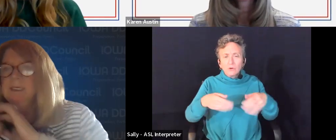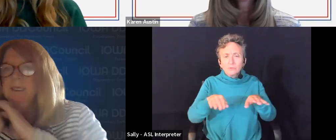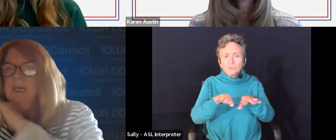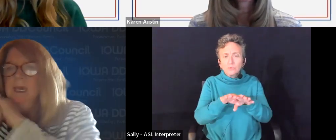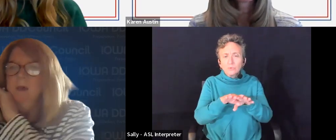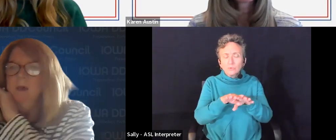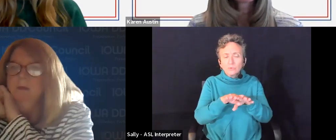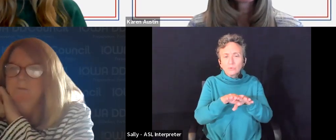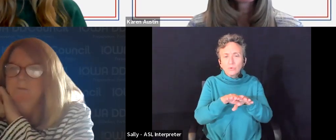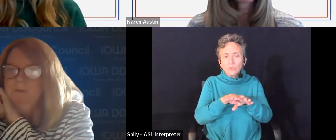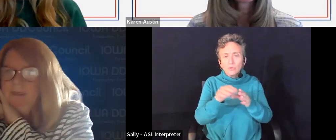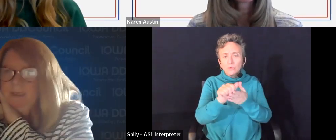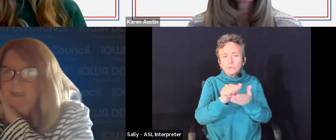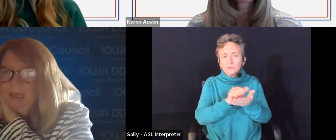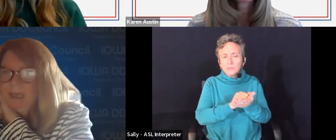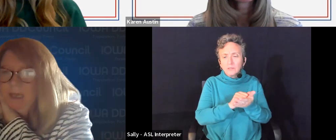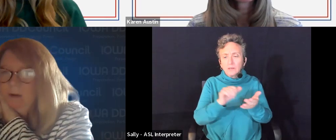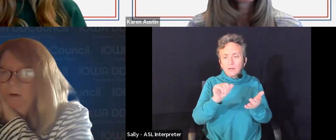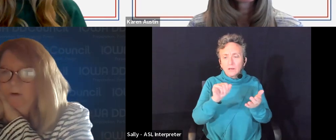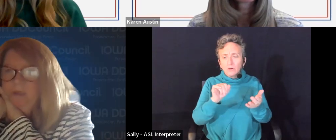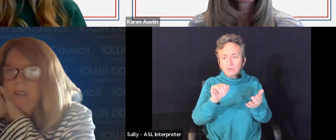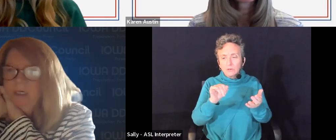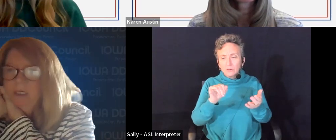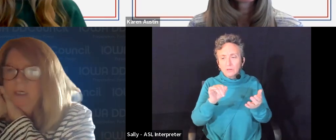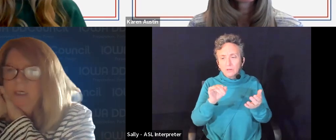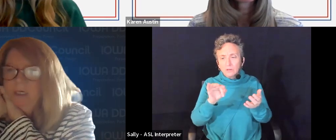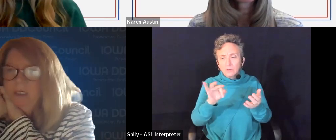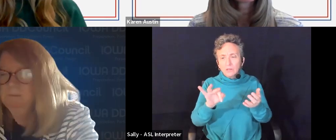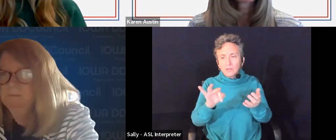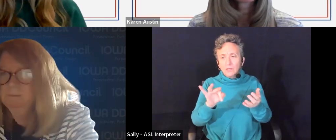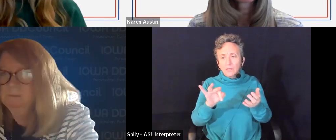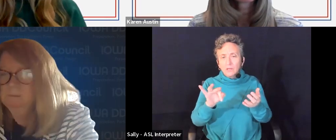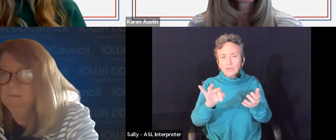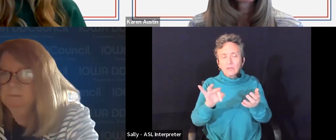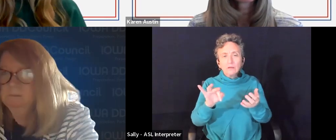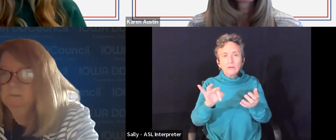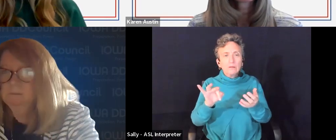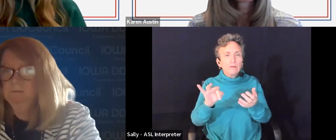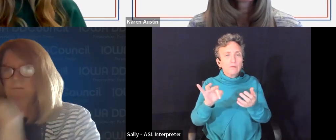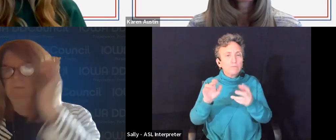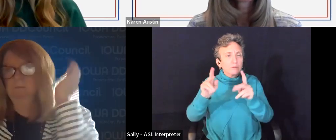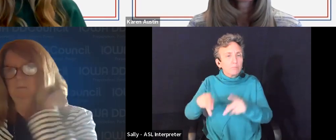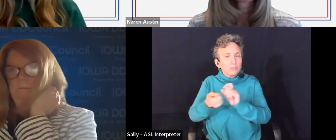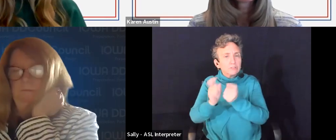the account if the account owner changes his or her mind after it's open?